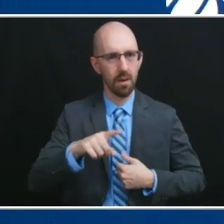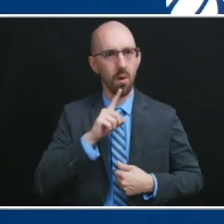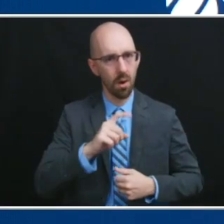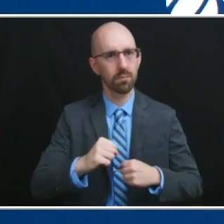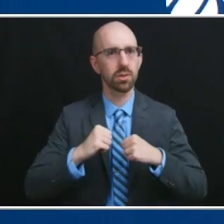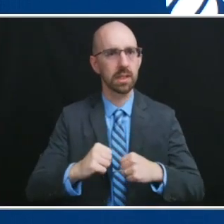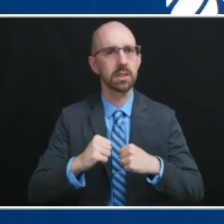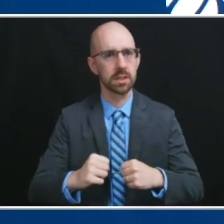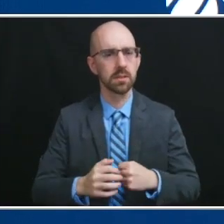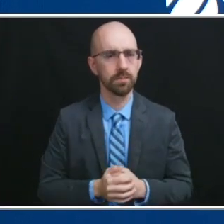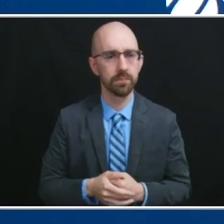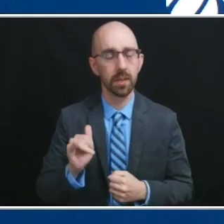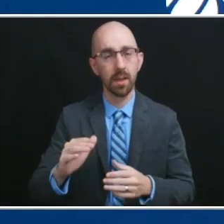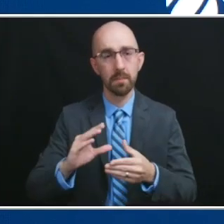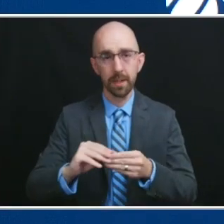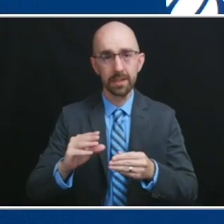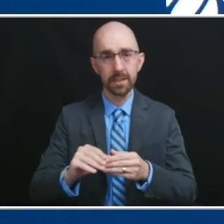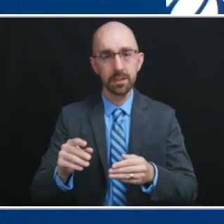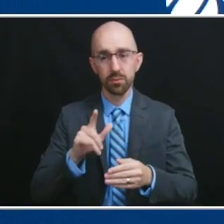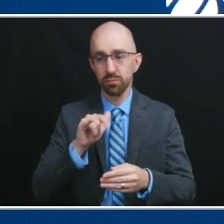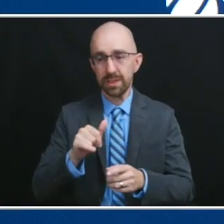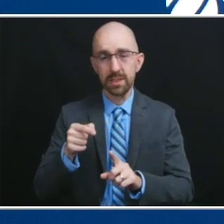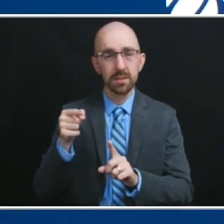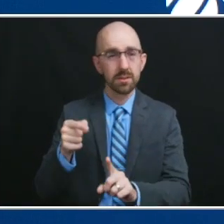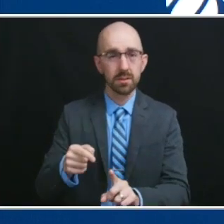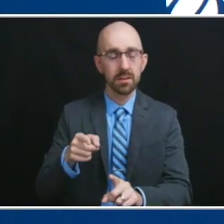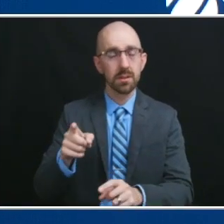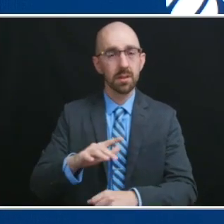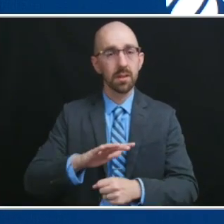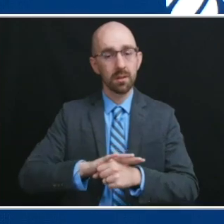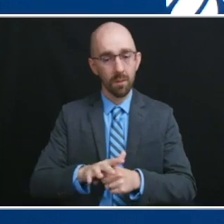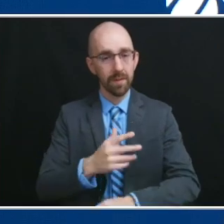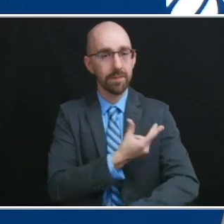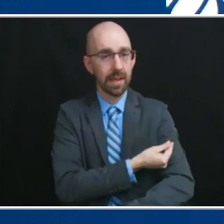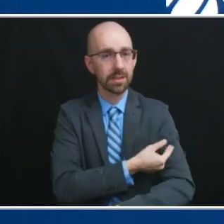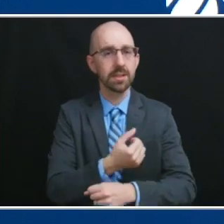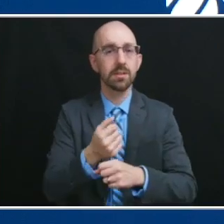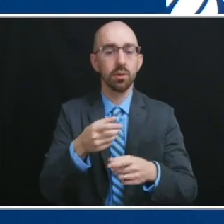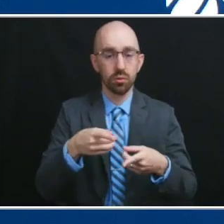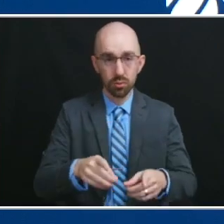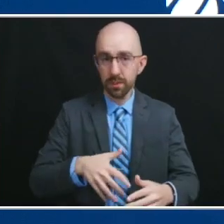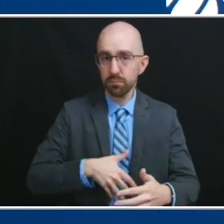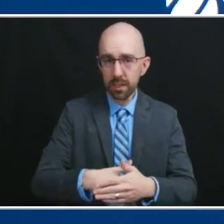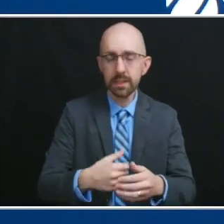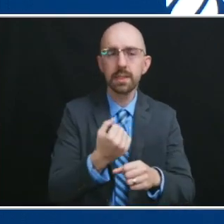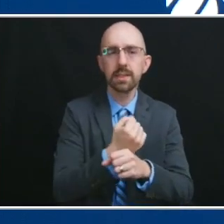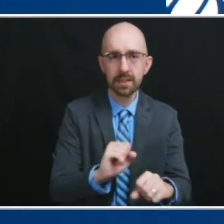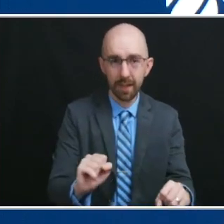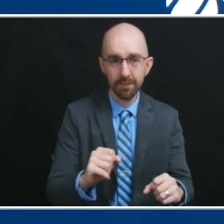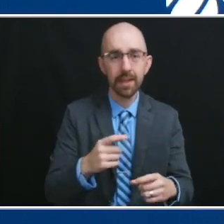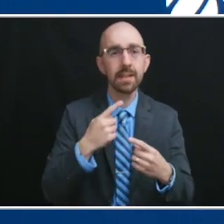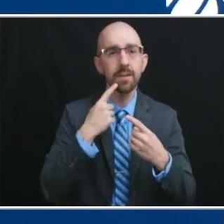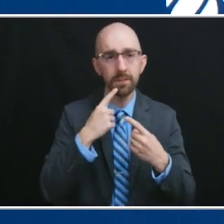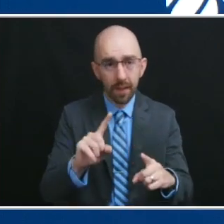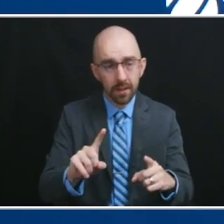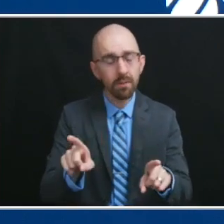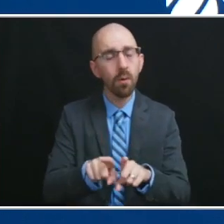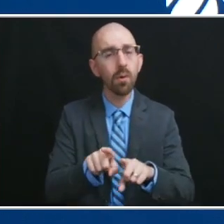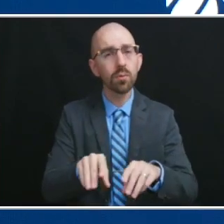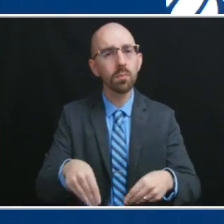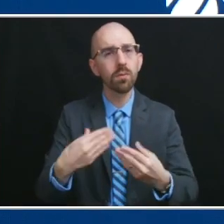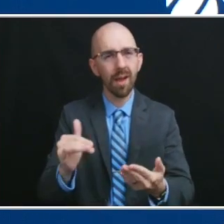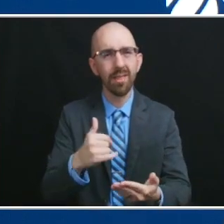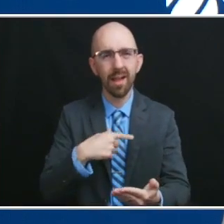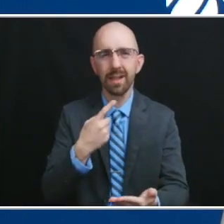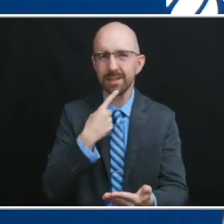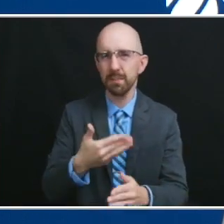underlying message, is that COVID vaccination is safe during pregnancy. It's effective and also provides, as I stated before,